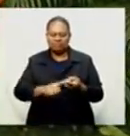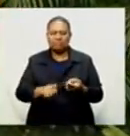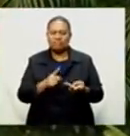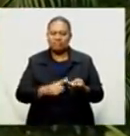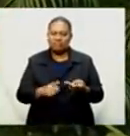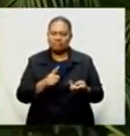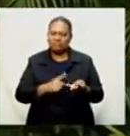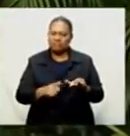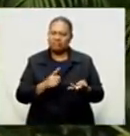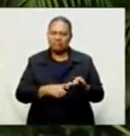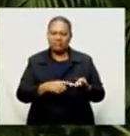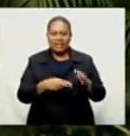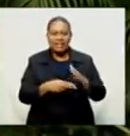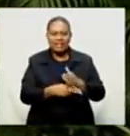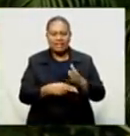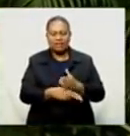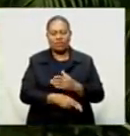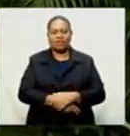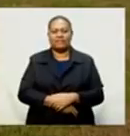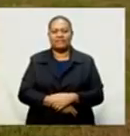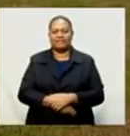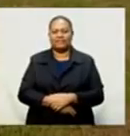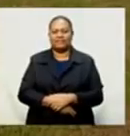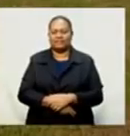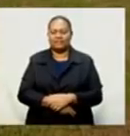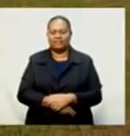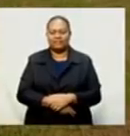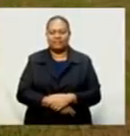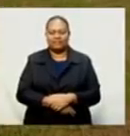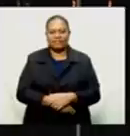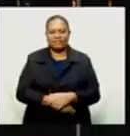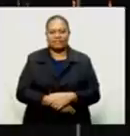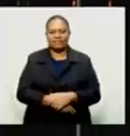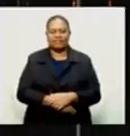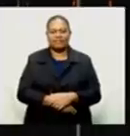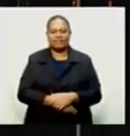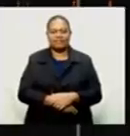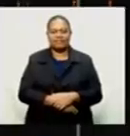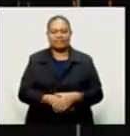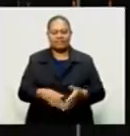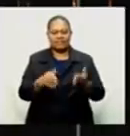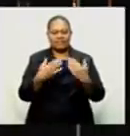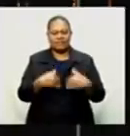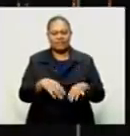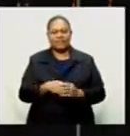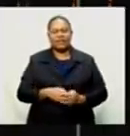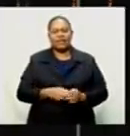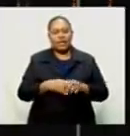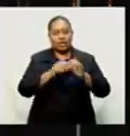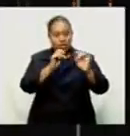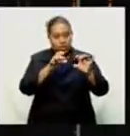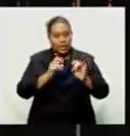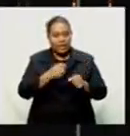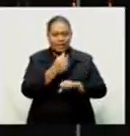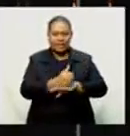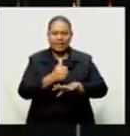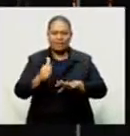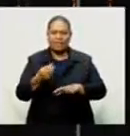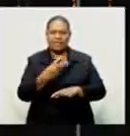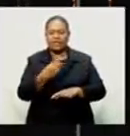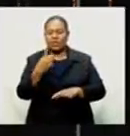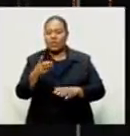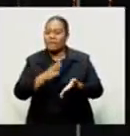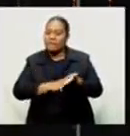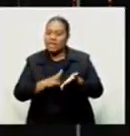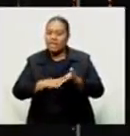Rewanga, Ngaloa and Wainandoi. Kritika Kumar, FBC News. The Australian government has provided $31 million worth